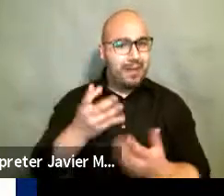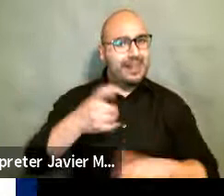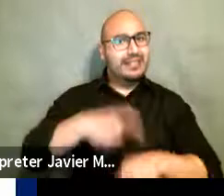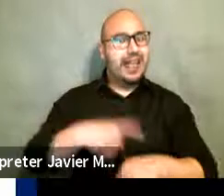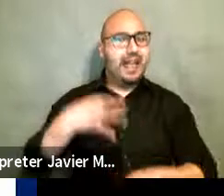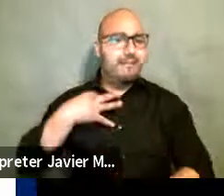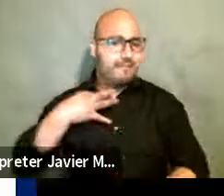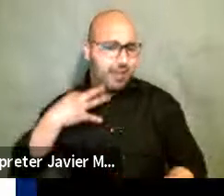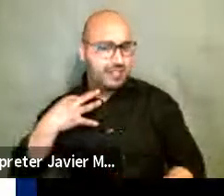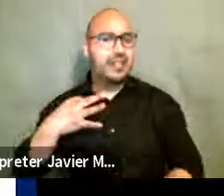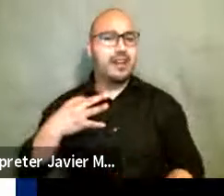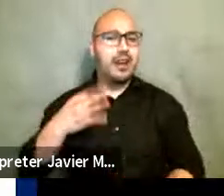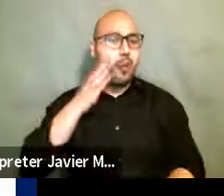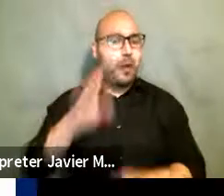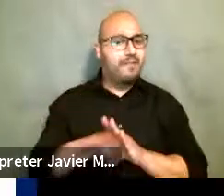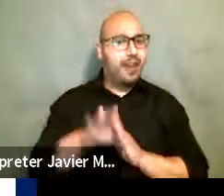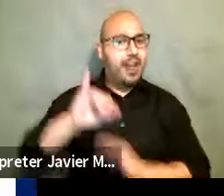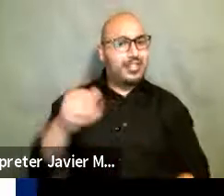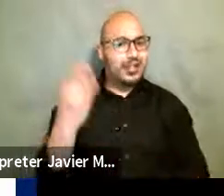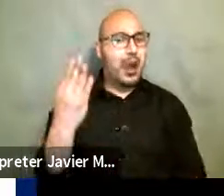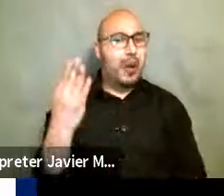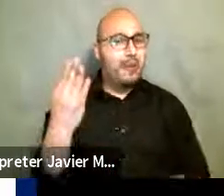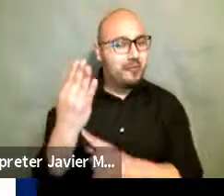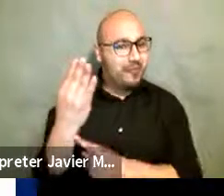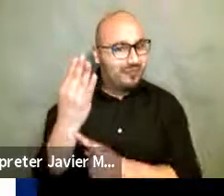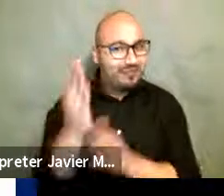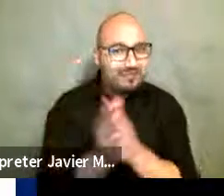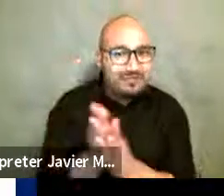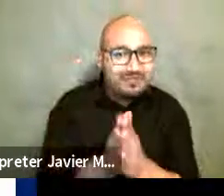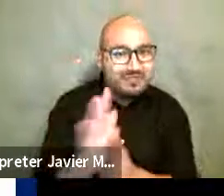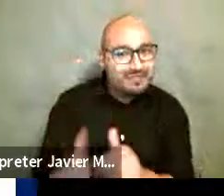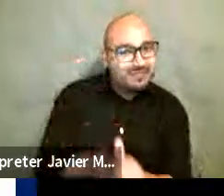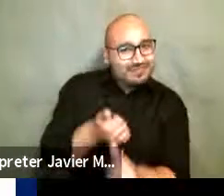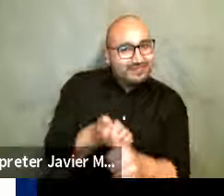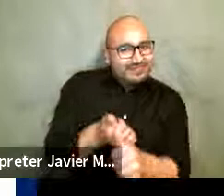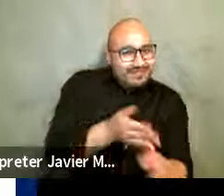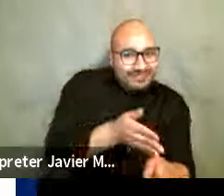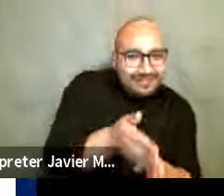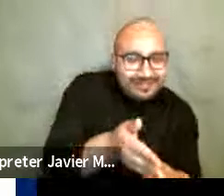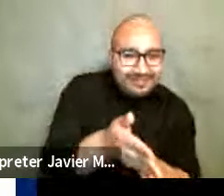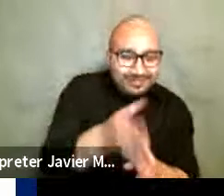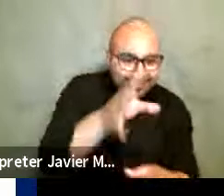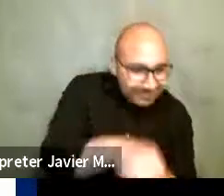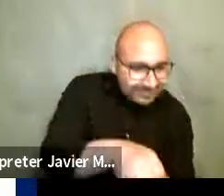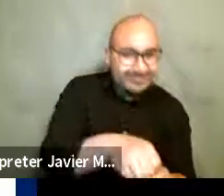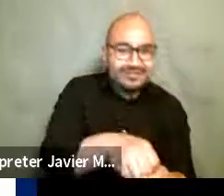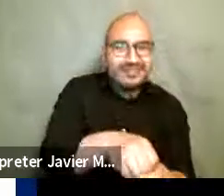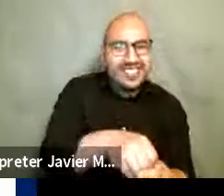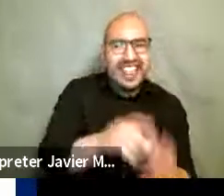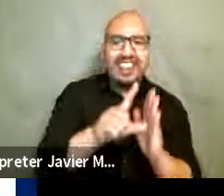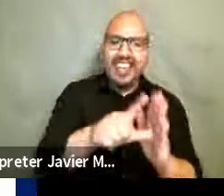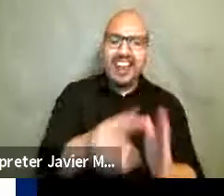volunteers find jobs because you're so passionate in the area that you volunteer in that you get hired. So